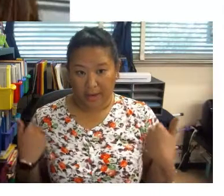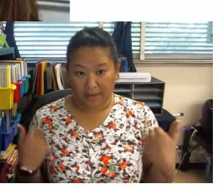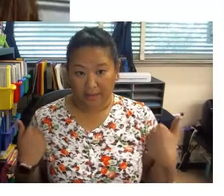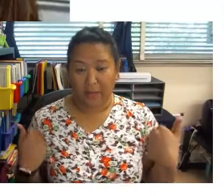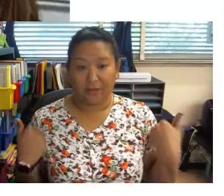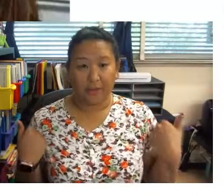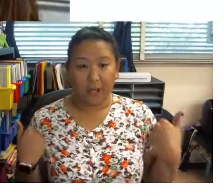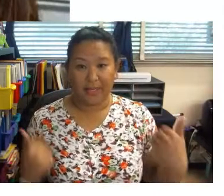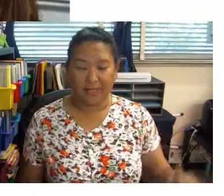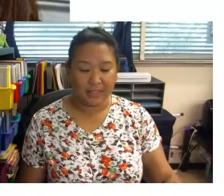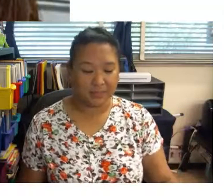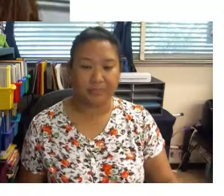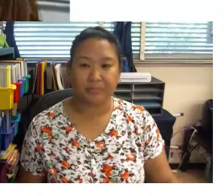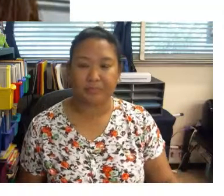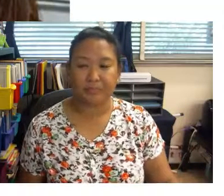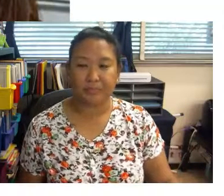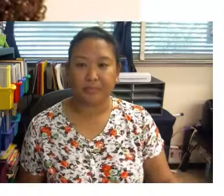long hair, however long it is,